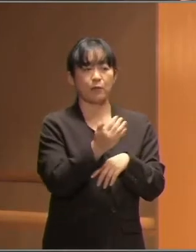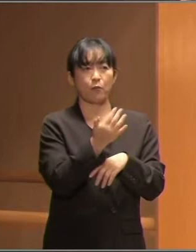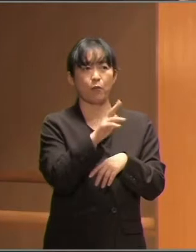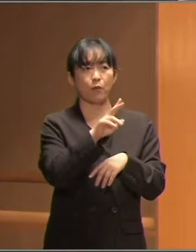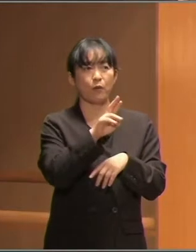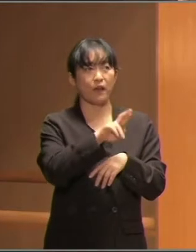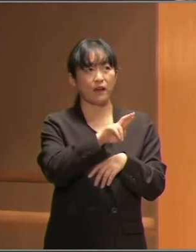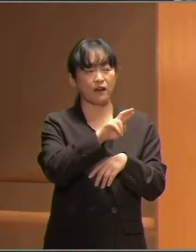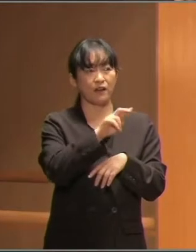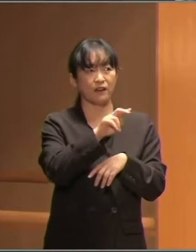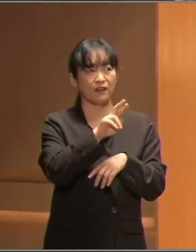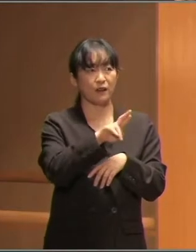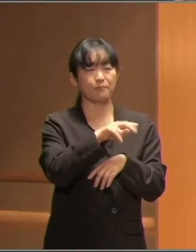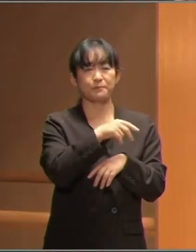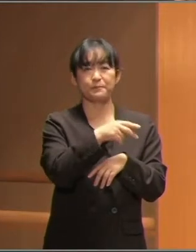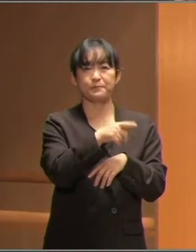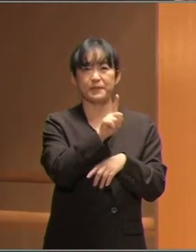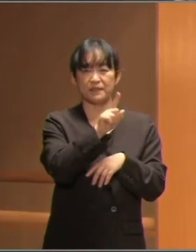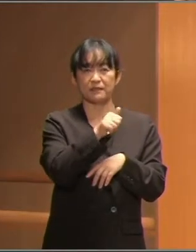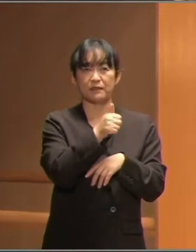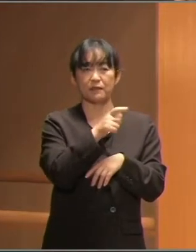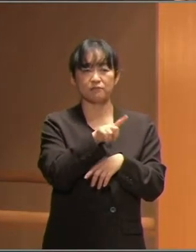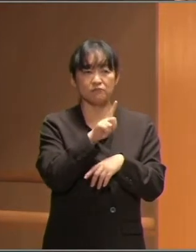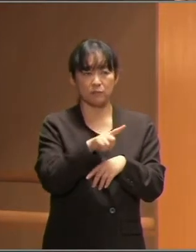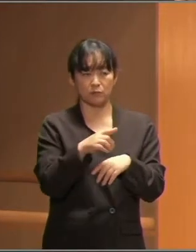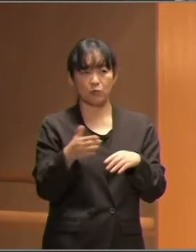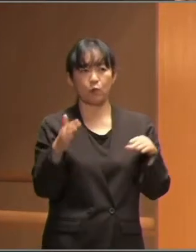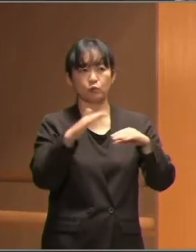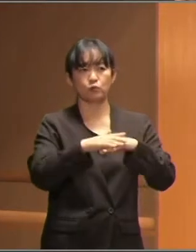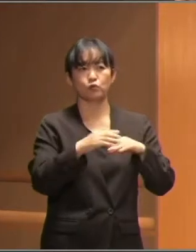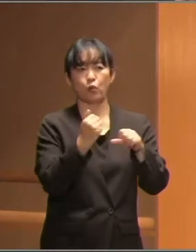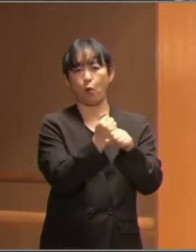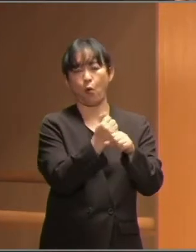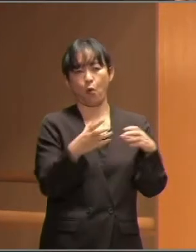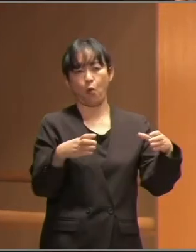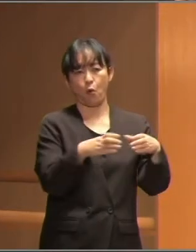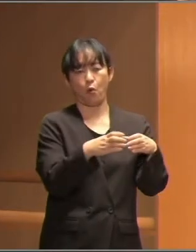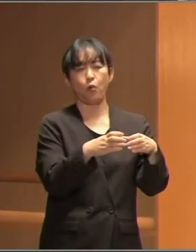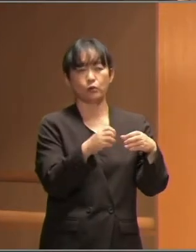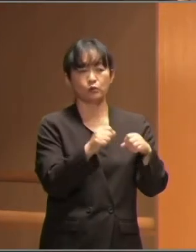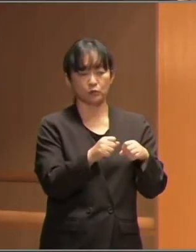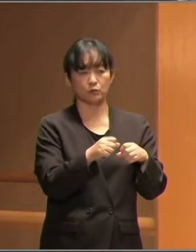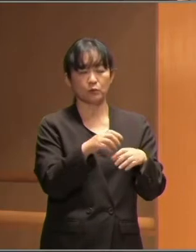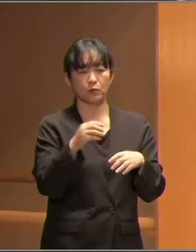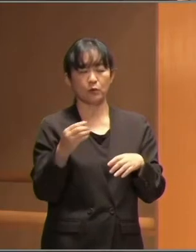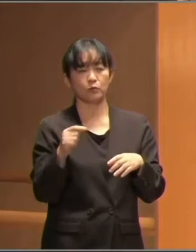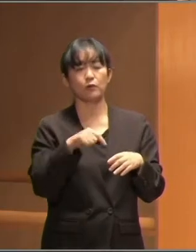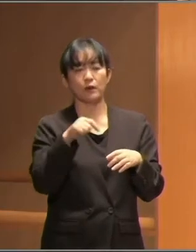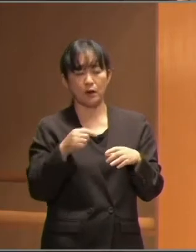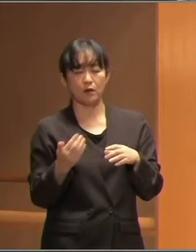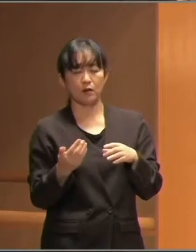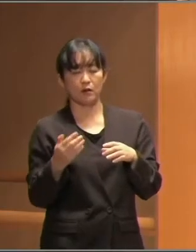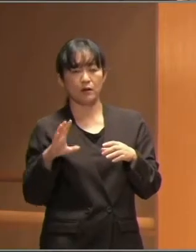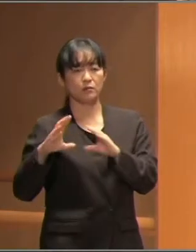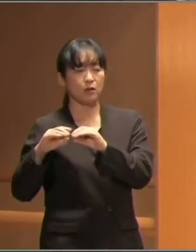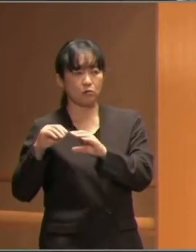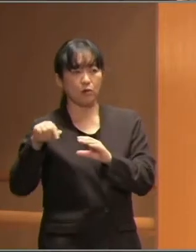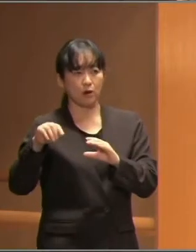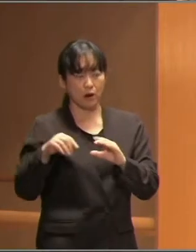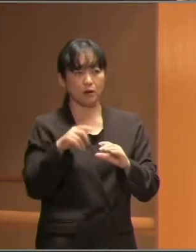intercoloration of a monomer, epsilon cabalactam, and polymerization.